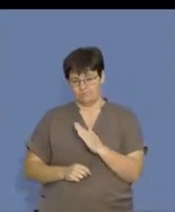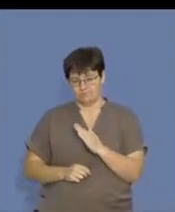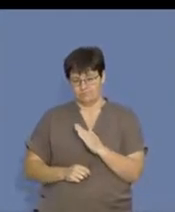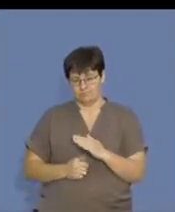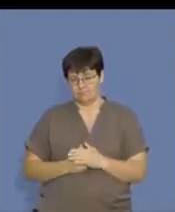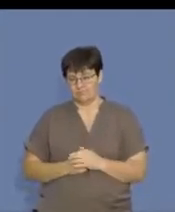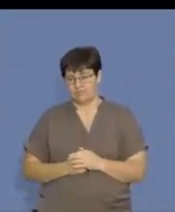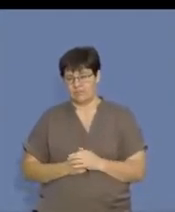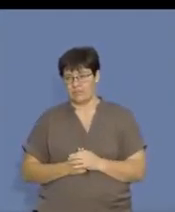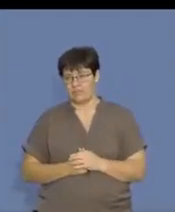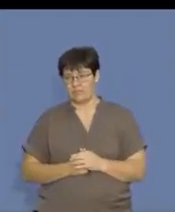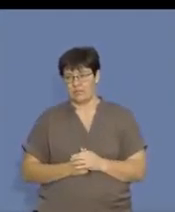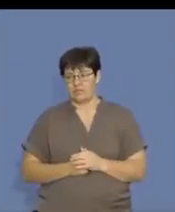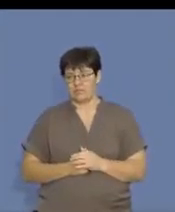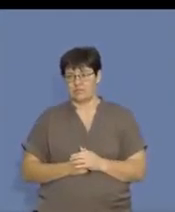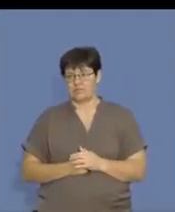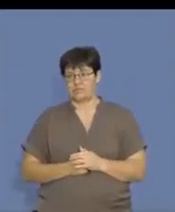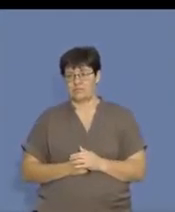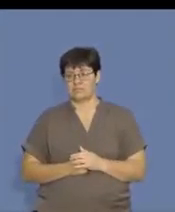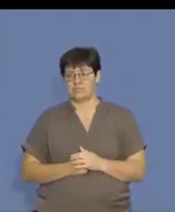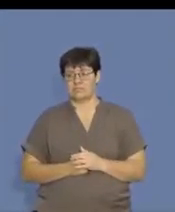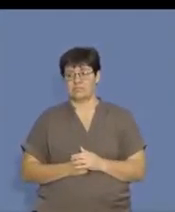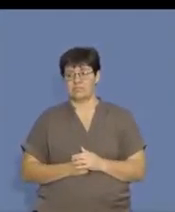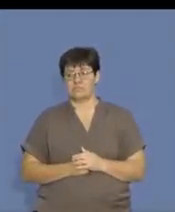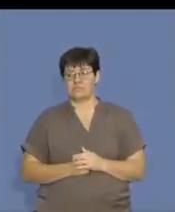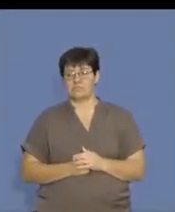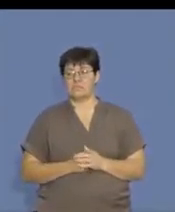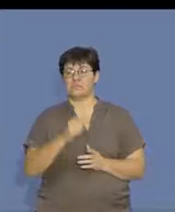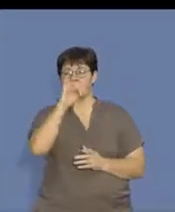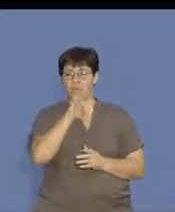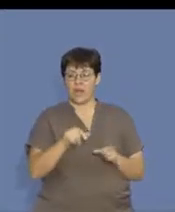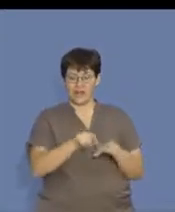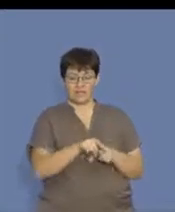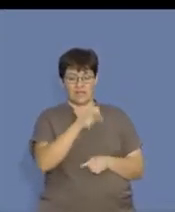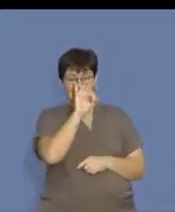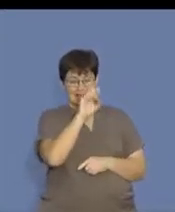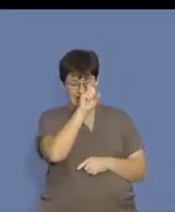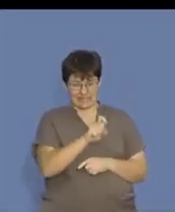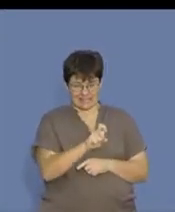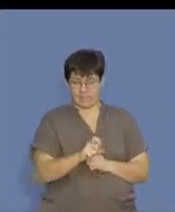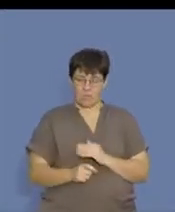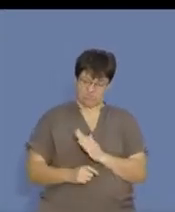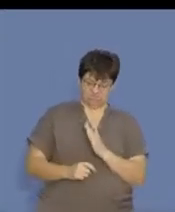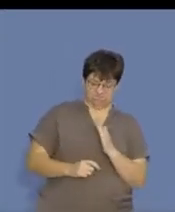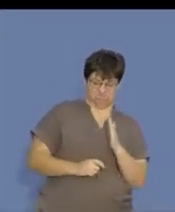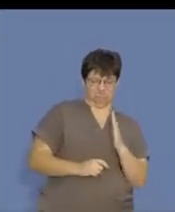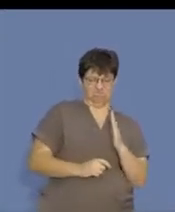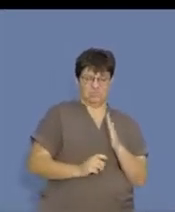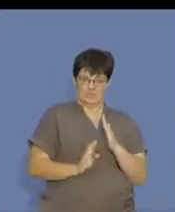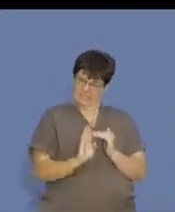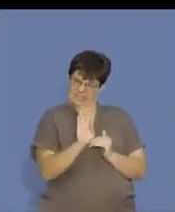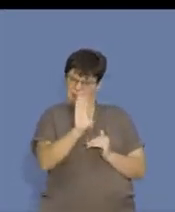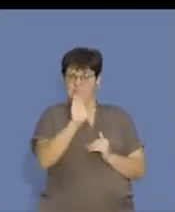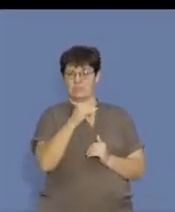more steeper than the mother graph. And then y is equals to 3x, it becomes way